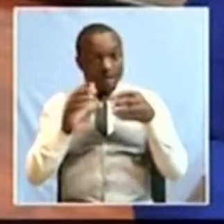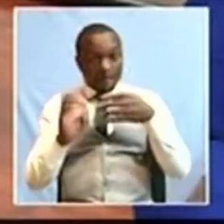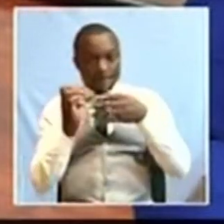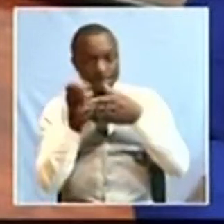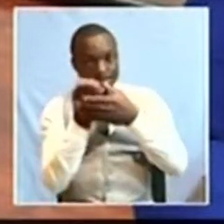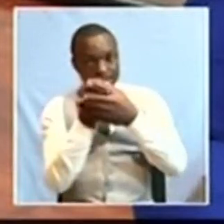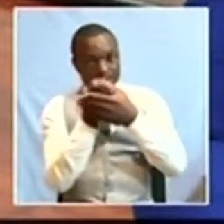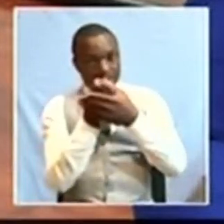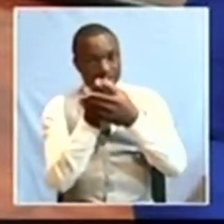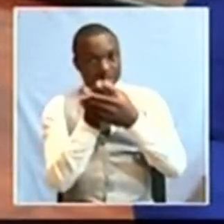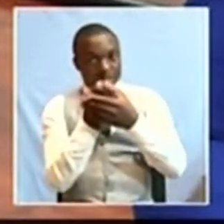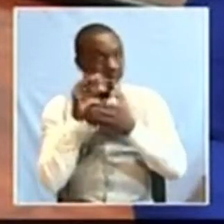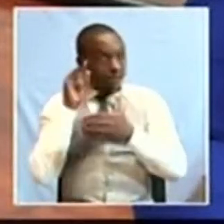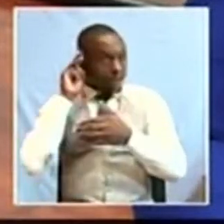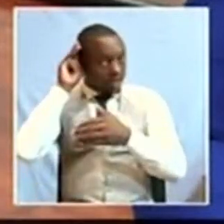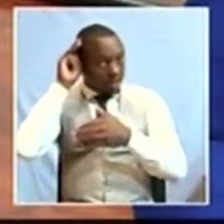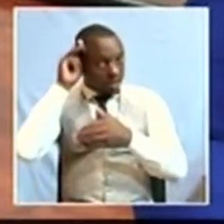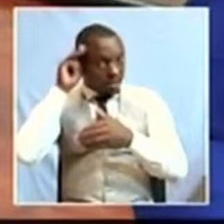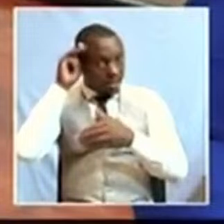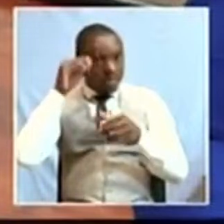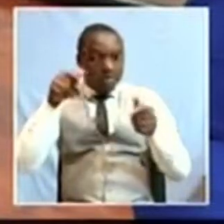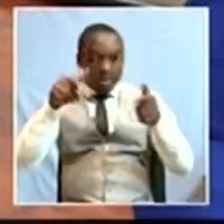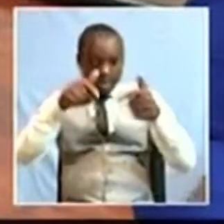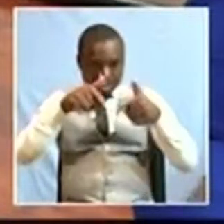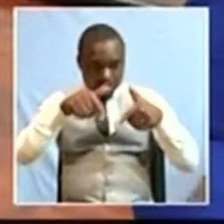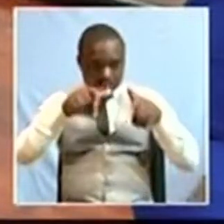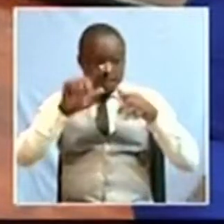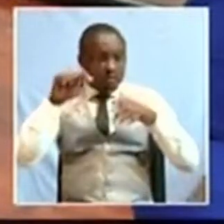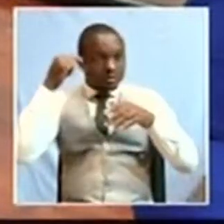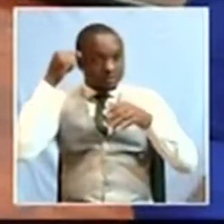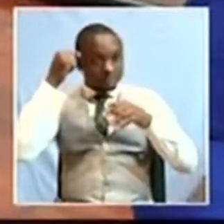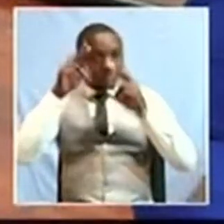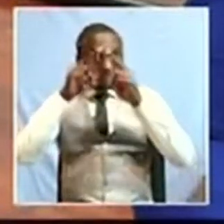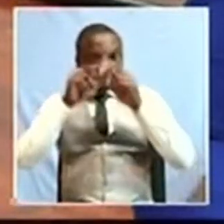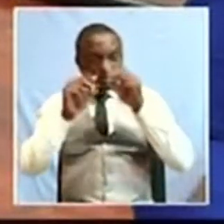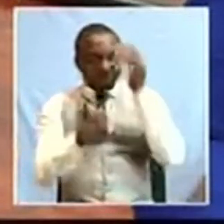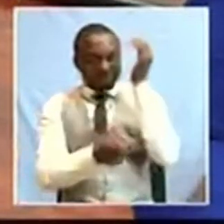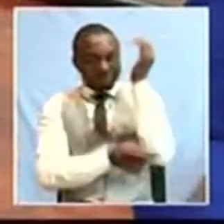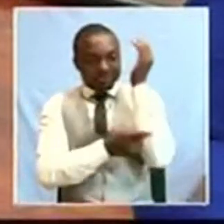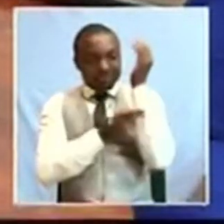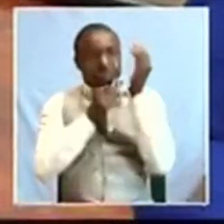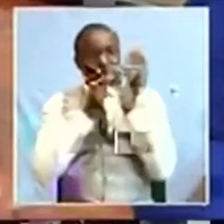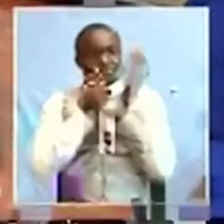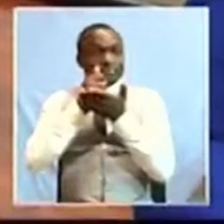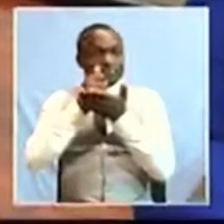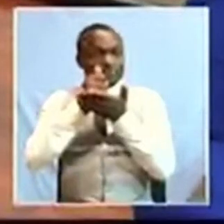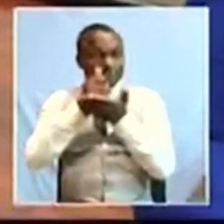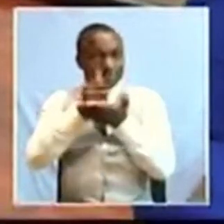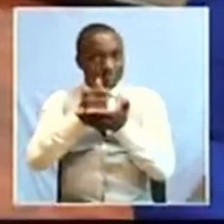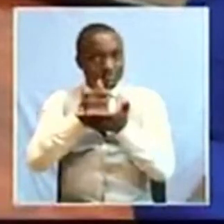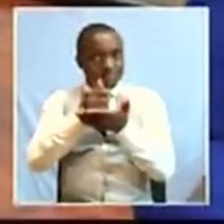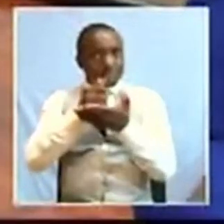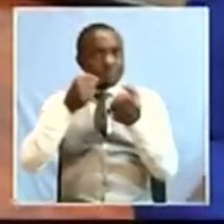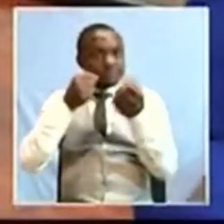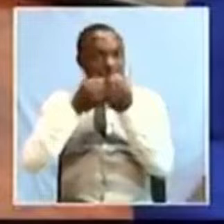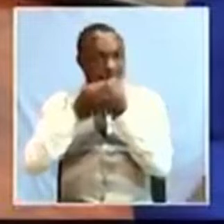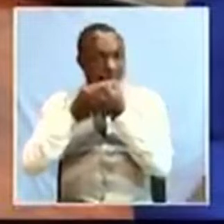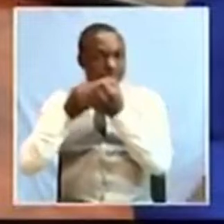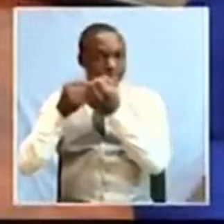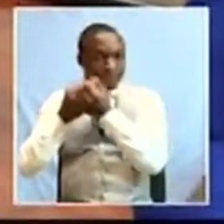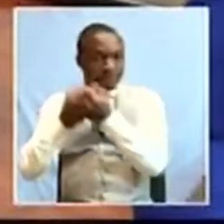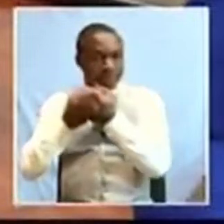engaged the Ministry of Local Government and Rural Development for assistance in financing